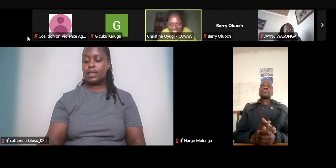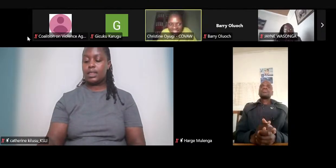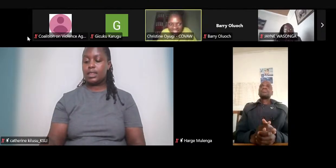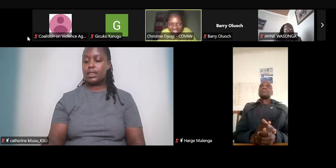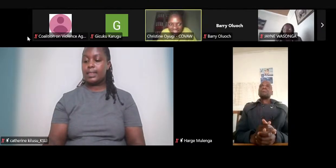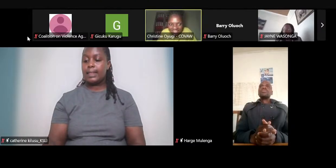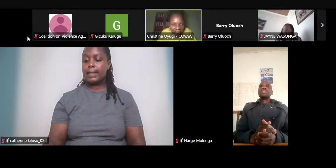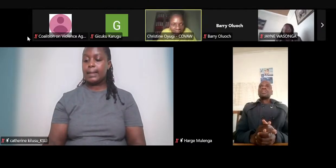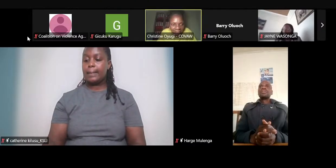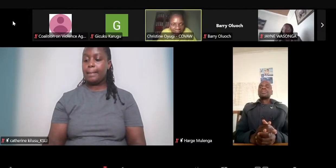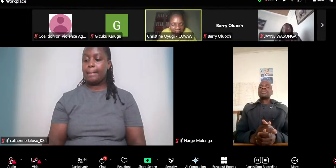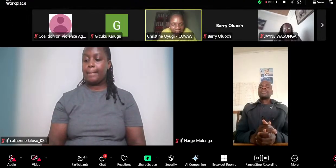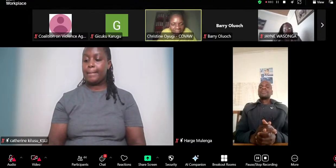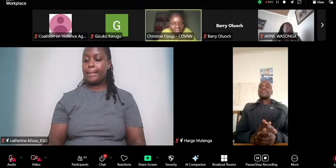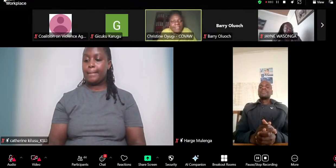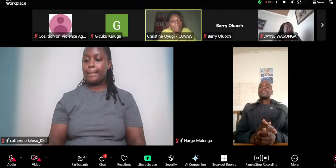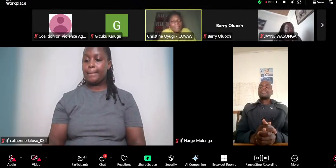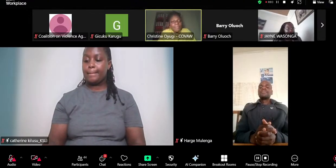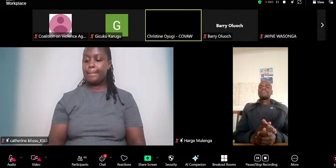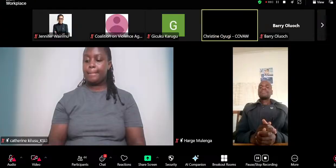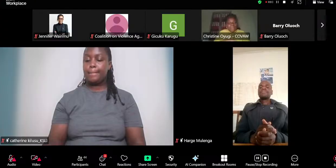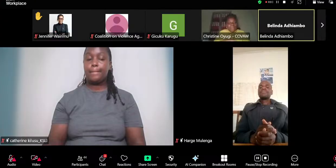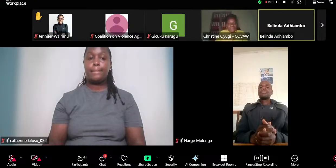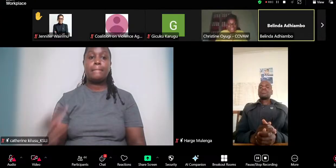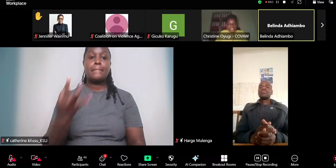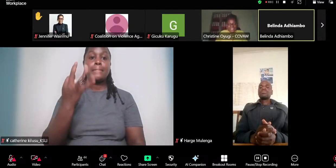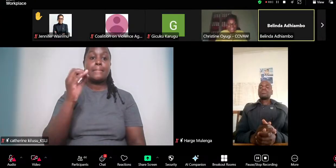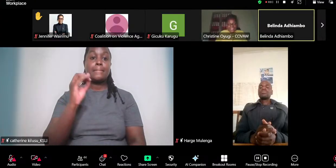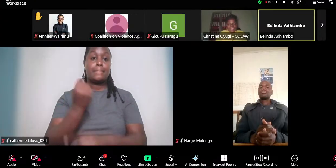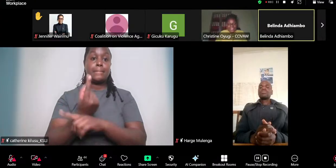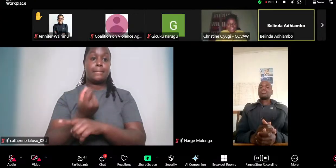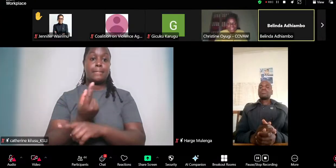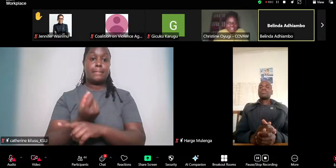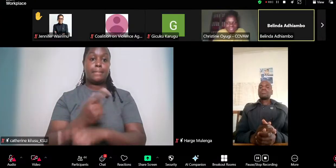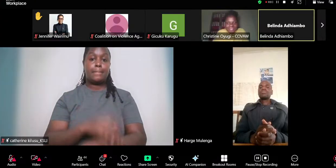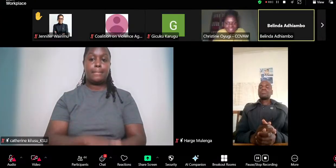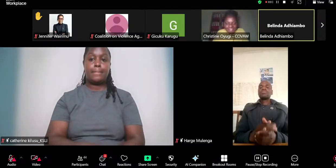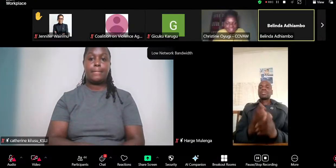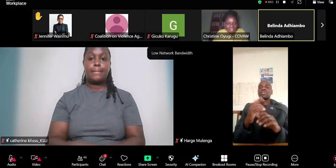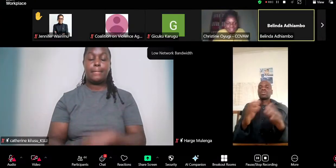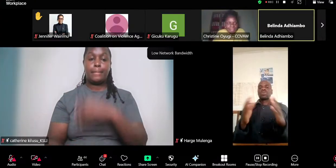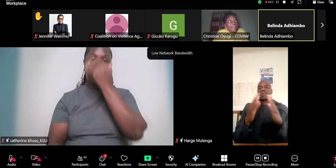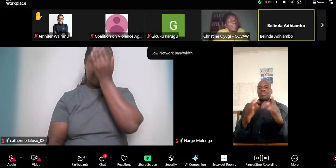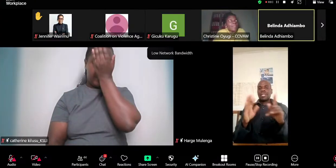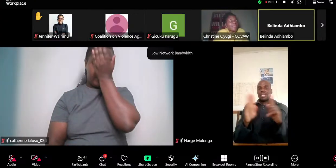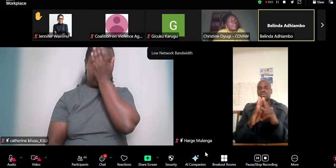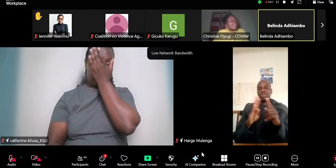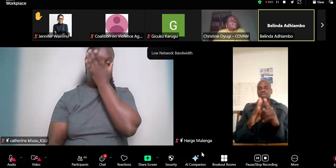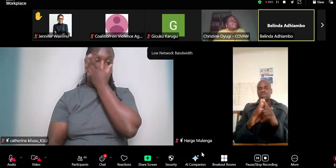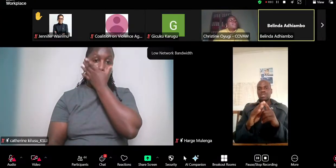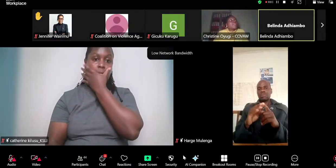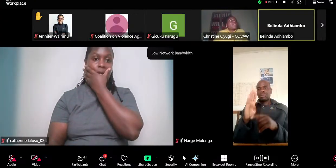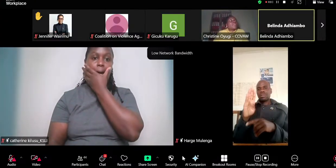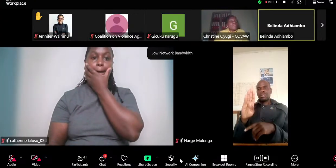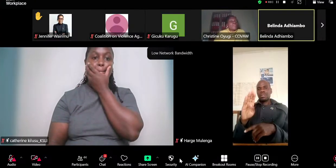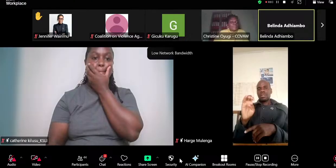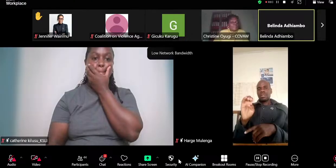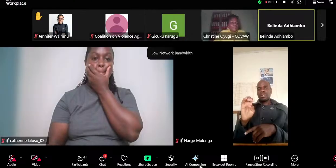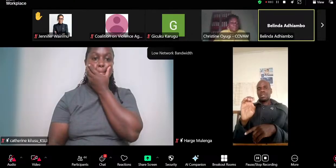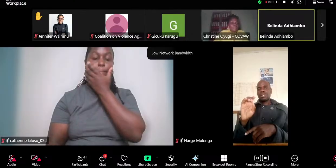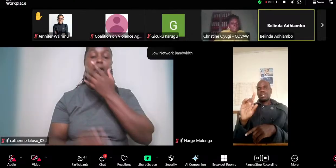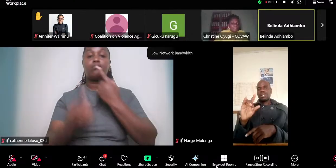Anyone would like to come in? Christian, let me say something. This is Belinda. So I would like to talk